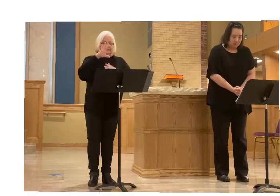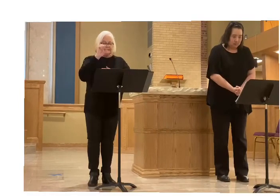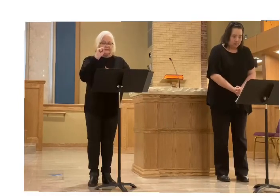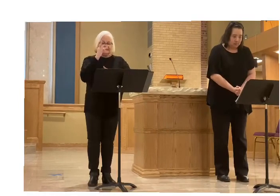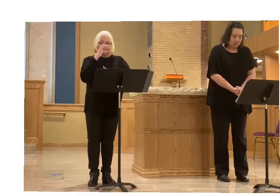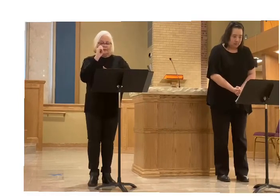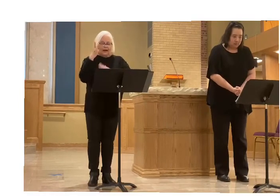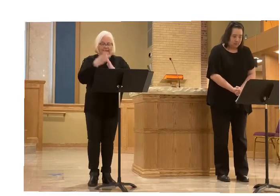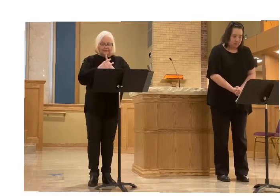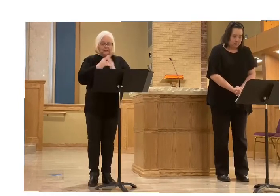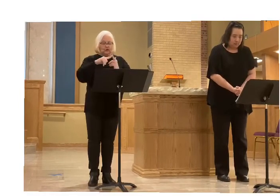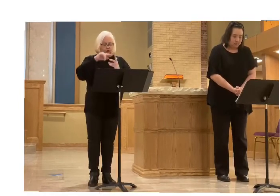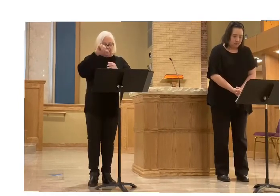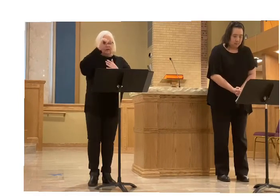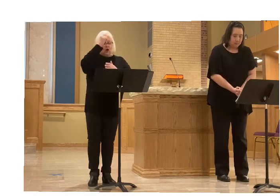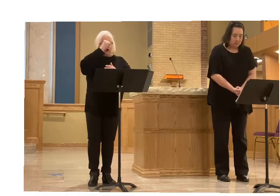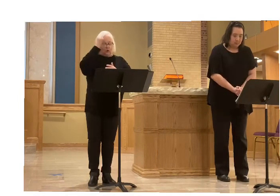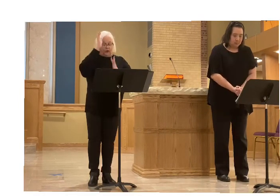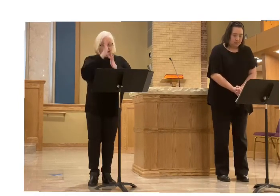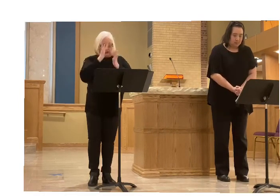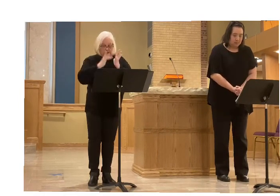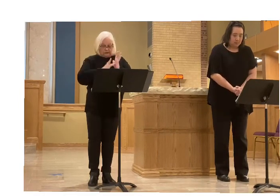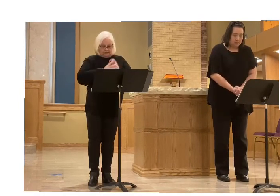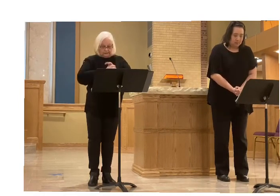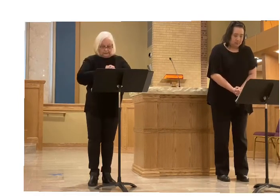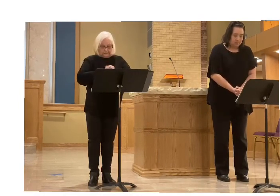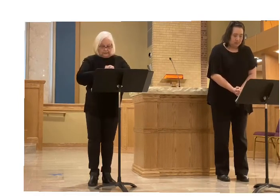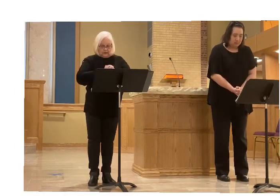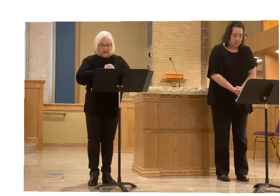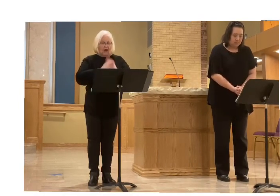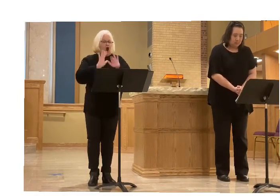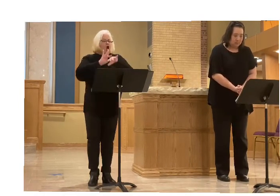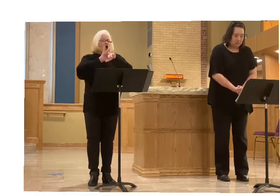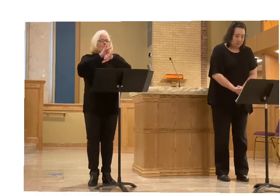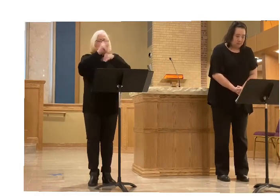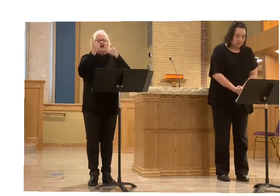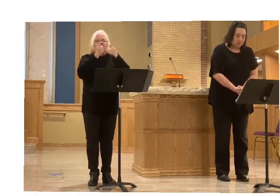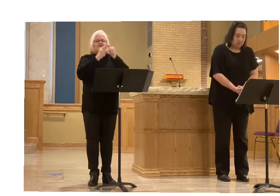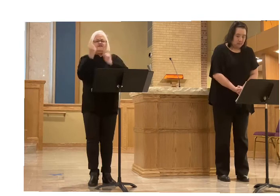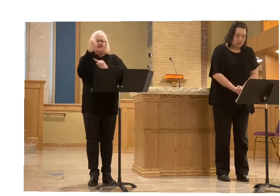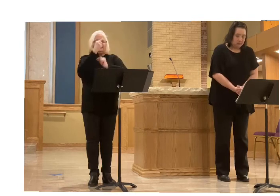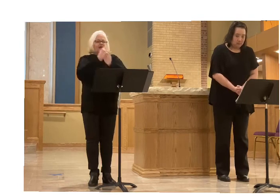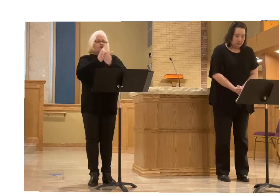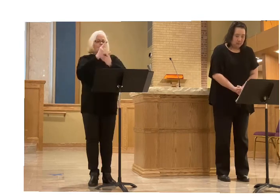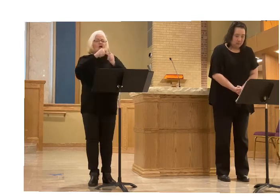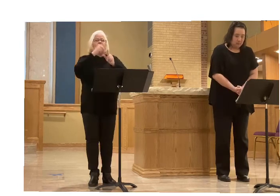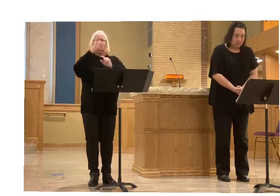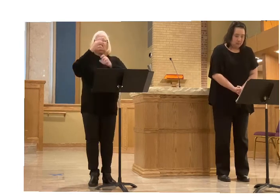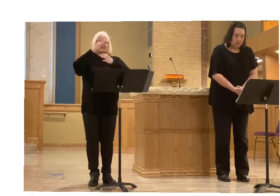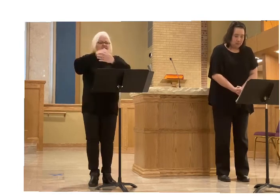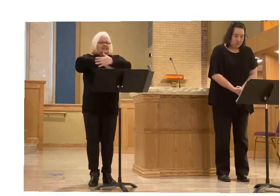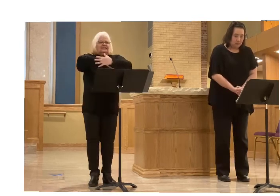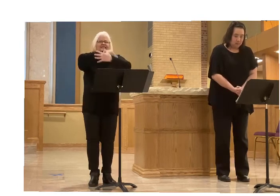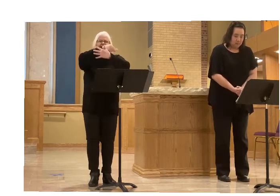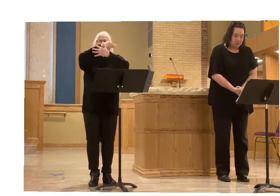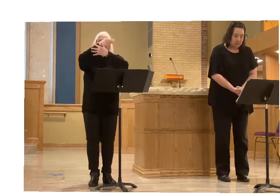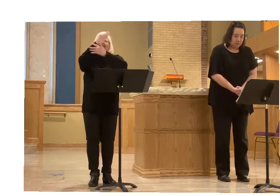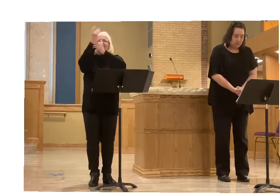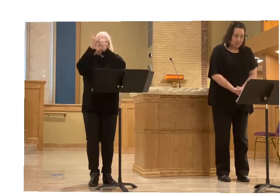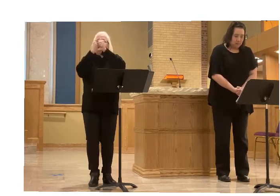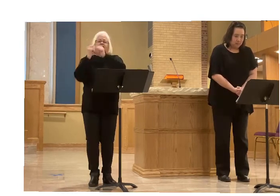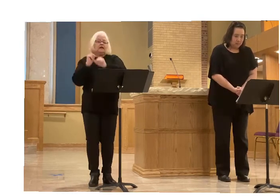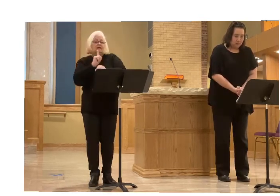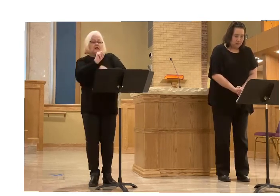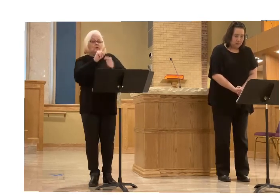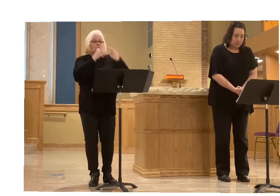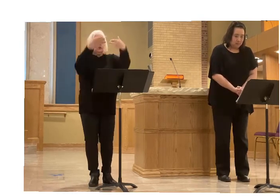that they might go and anoint Jesus. Very early on the first day of the week, when the sun had just risen, they came